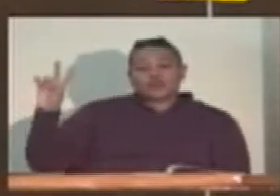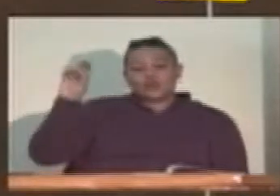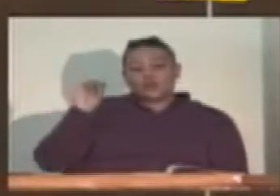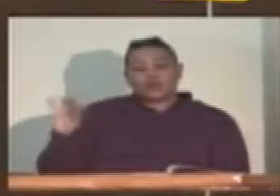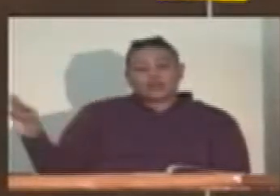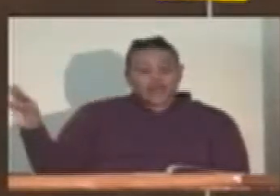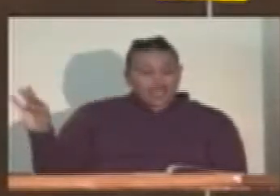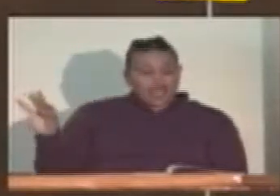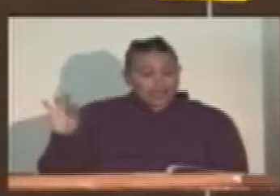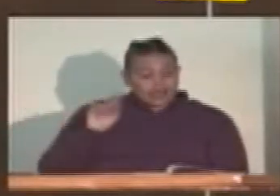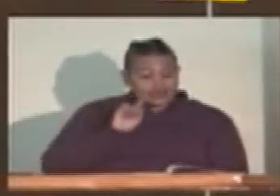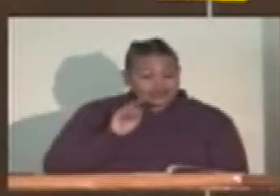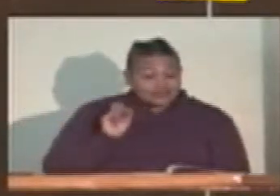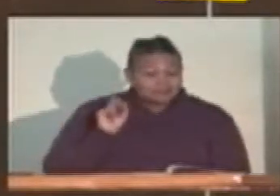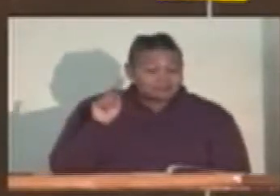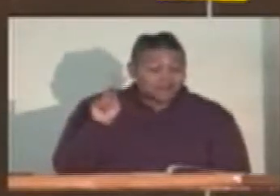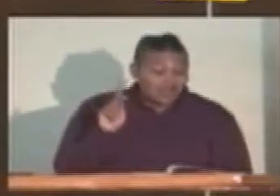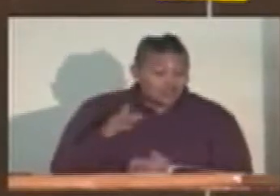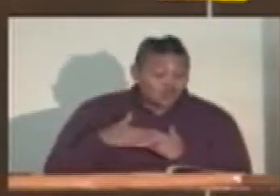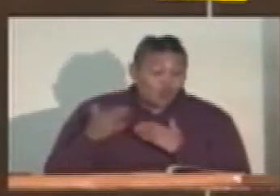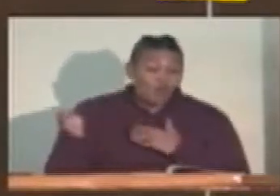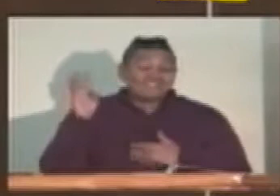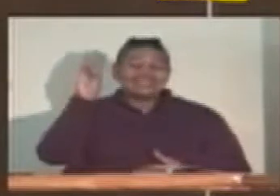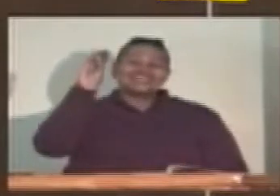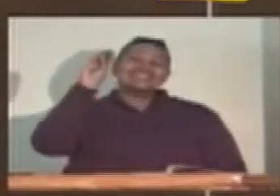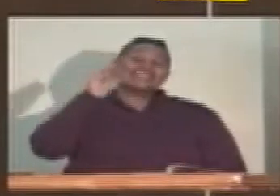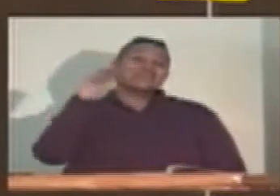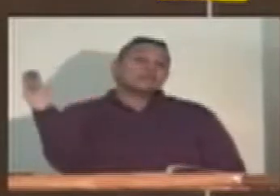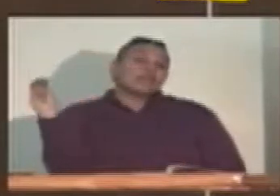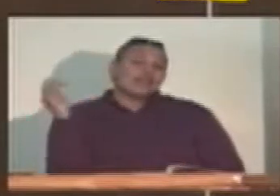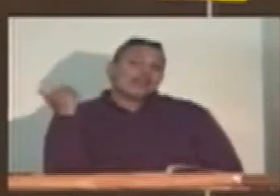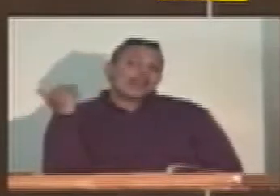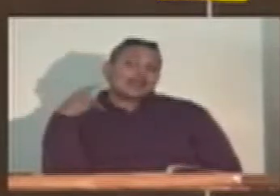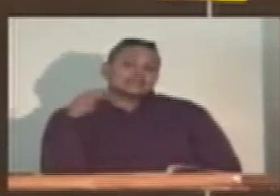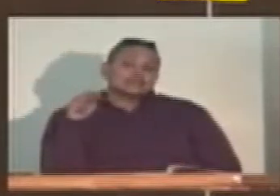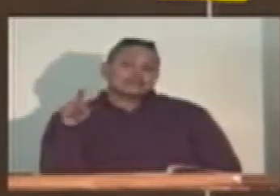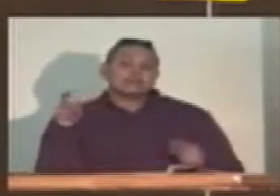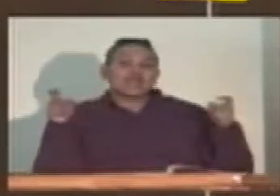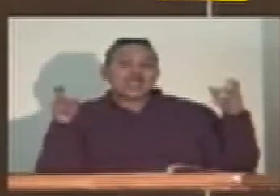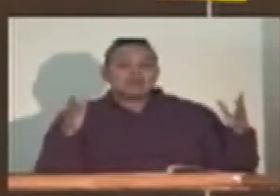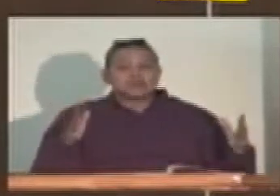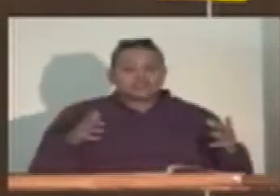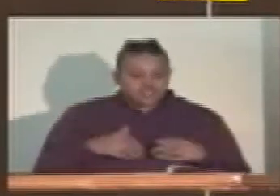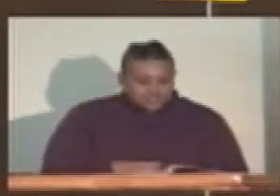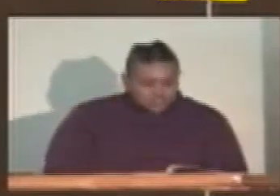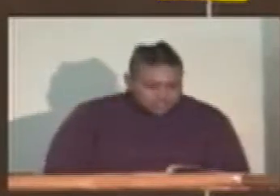2008-2009, recovered to just over 60 million in the last PNP administration,